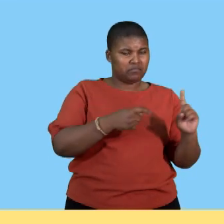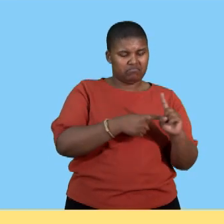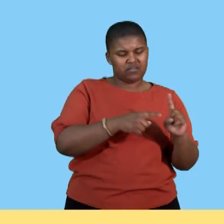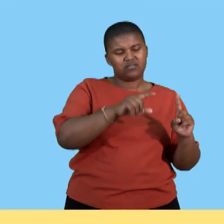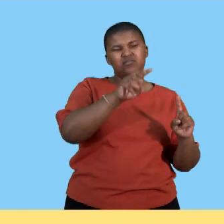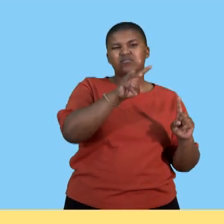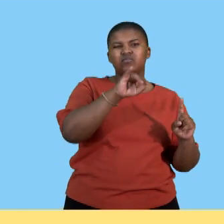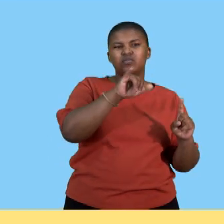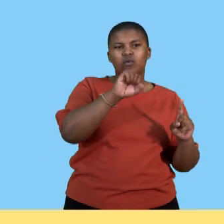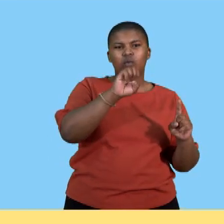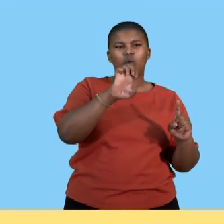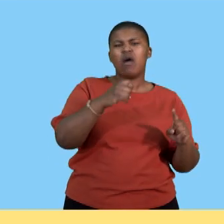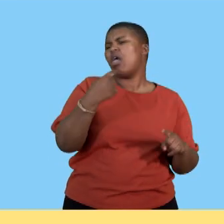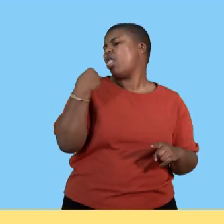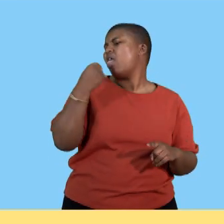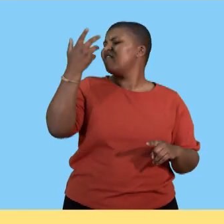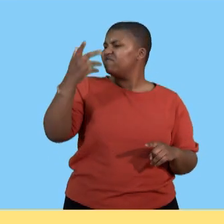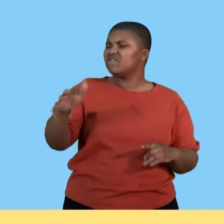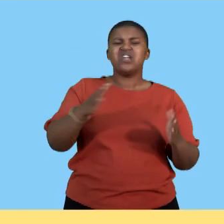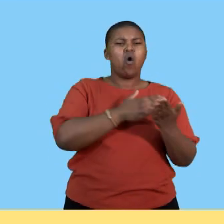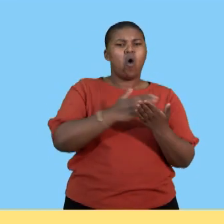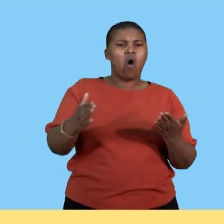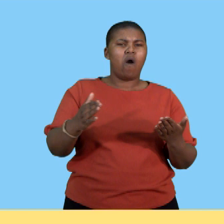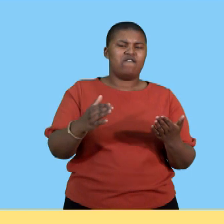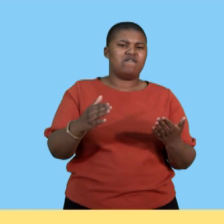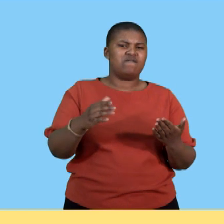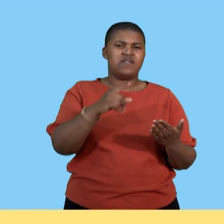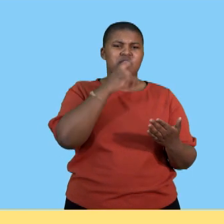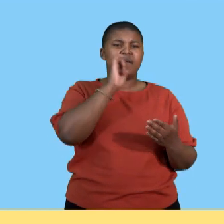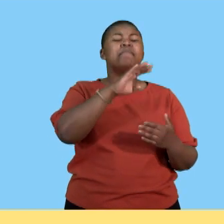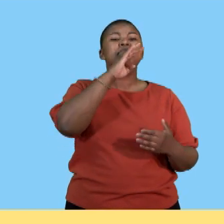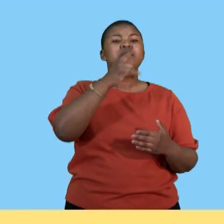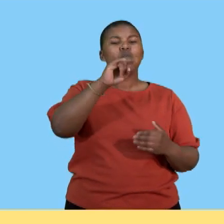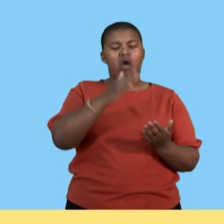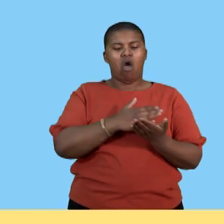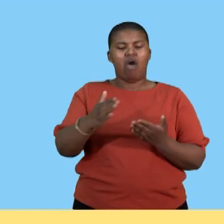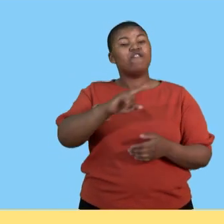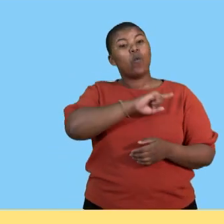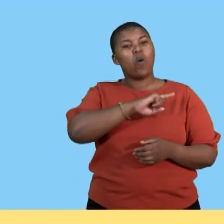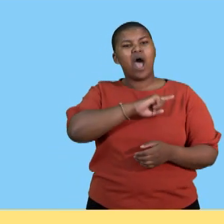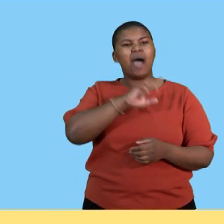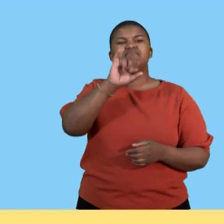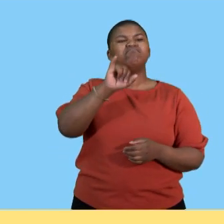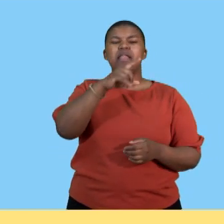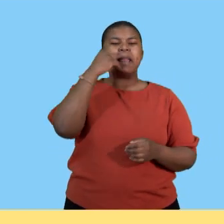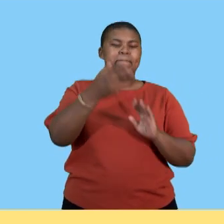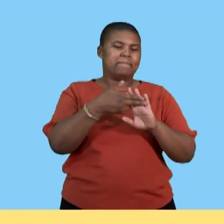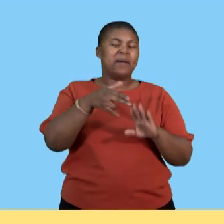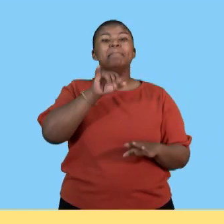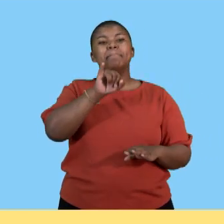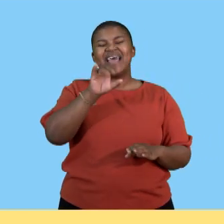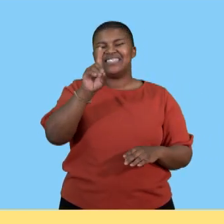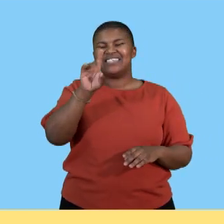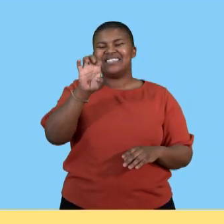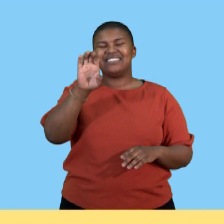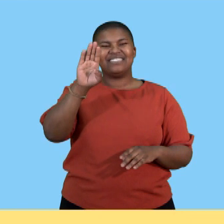account was previously written off. Previously written off, that means this account was written off as a bad debt.